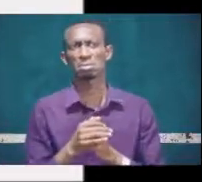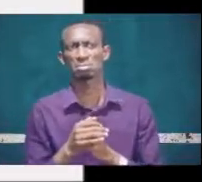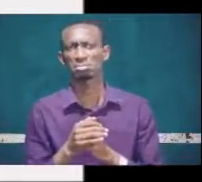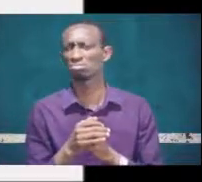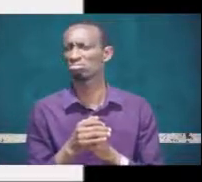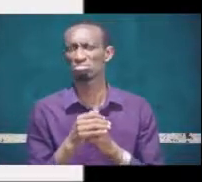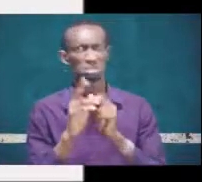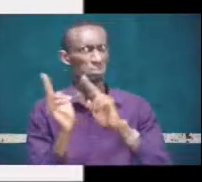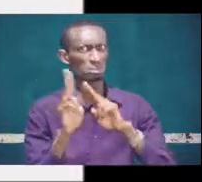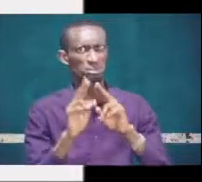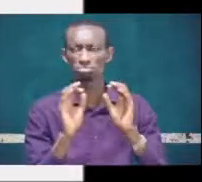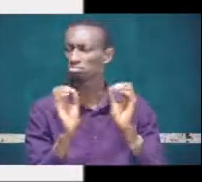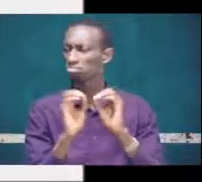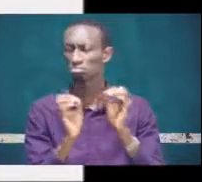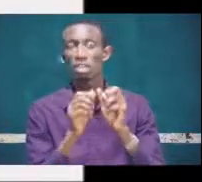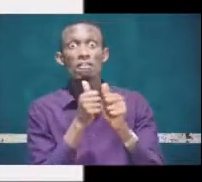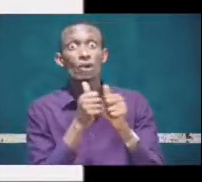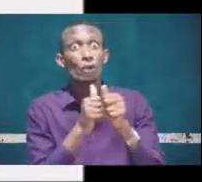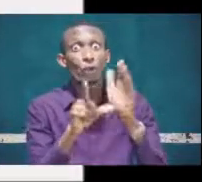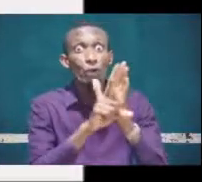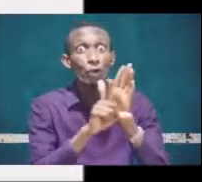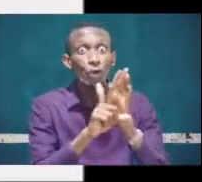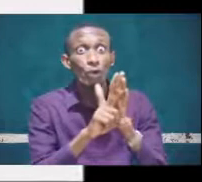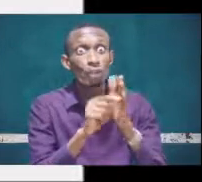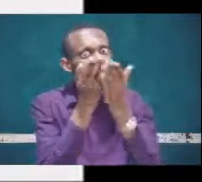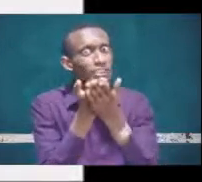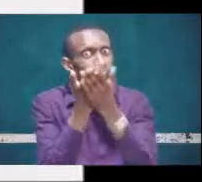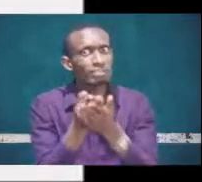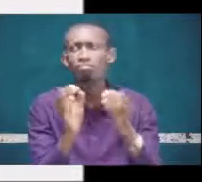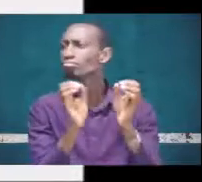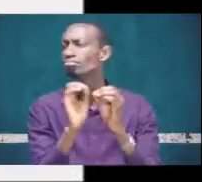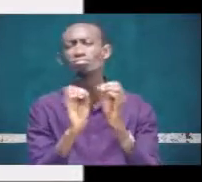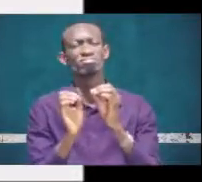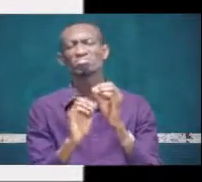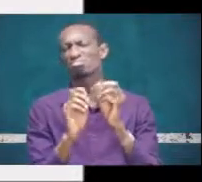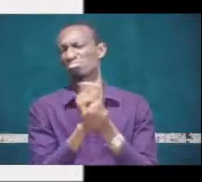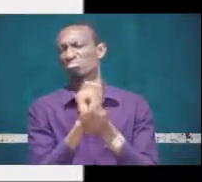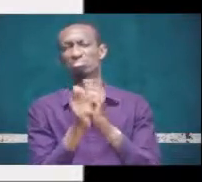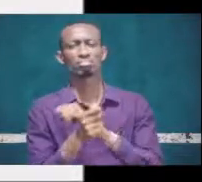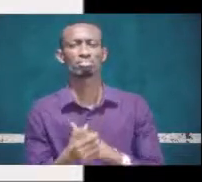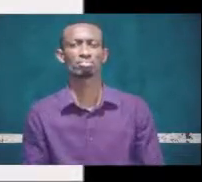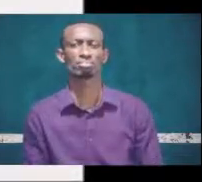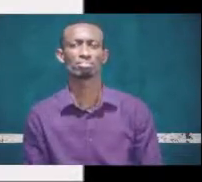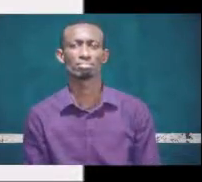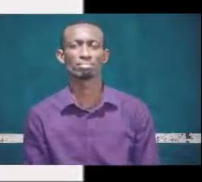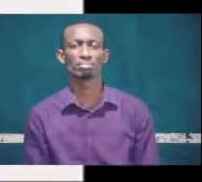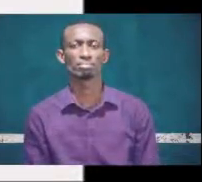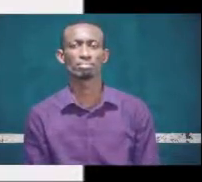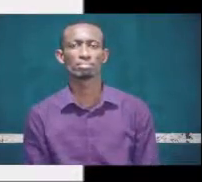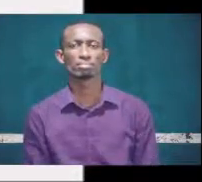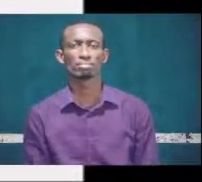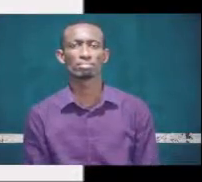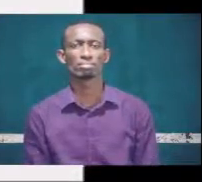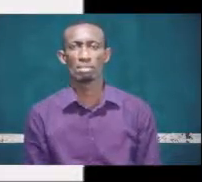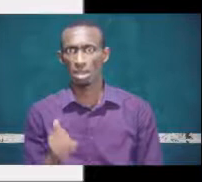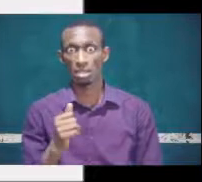They don't agree with the law of demand. They violate the law of demand. So there are some